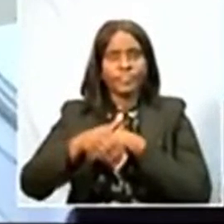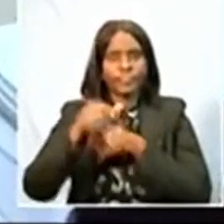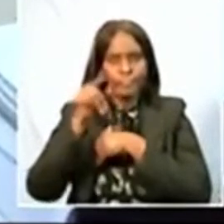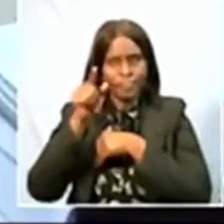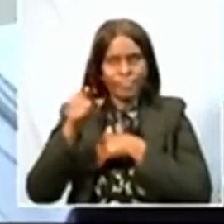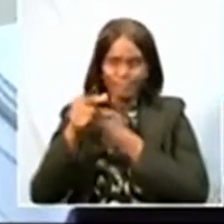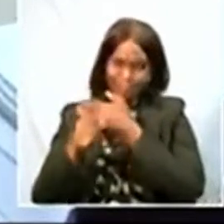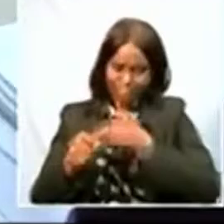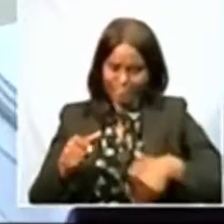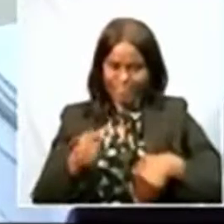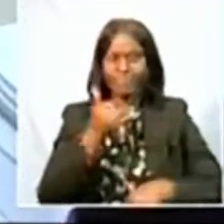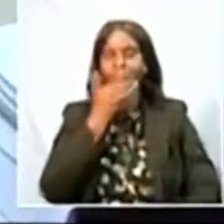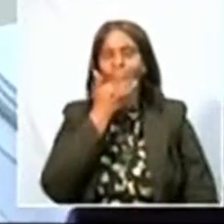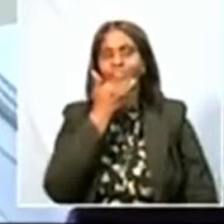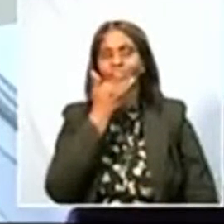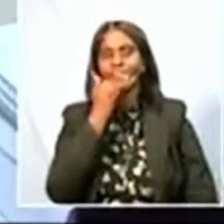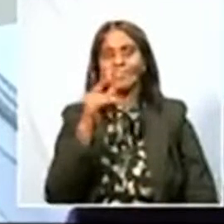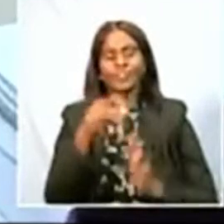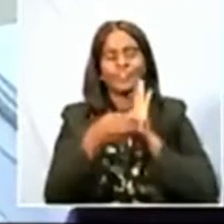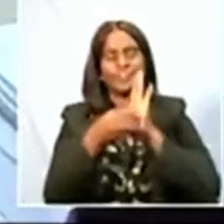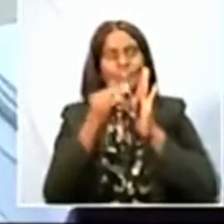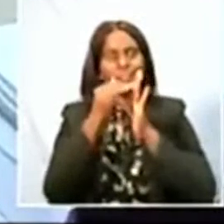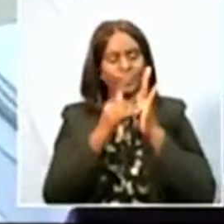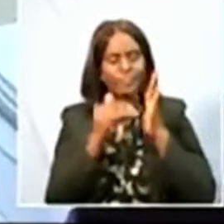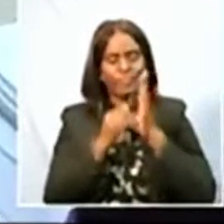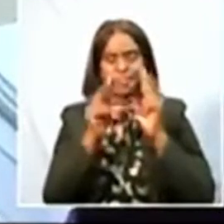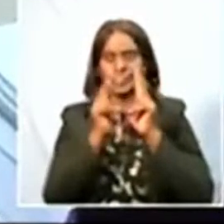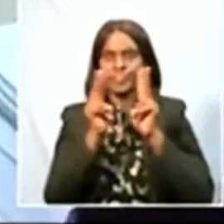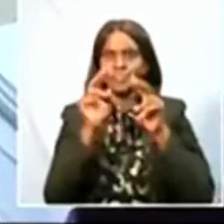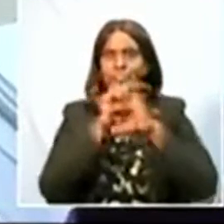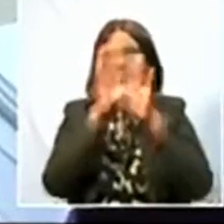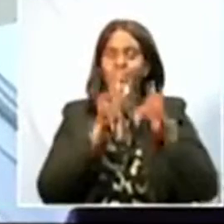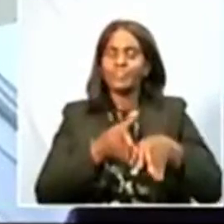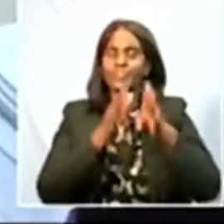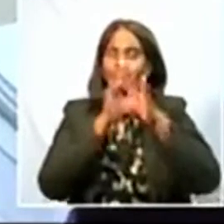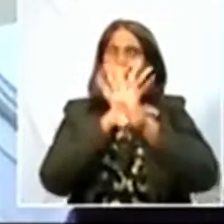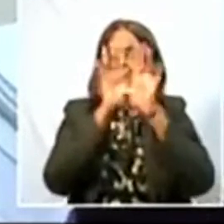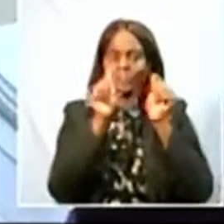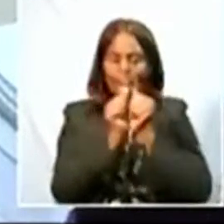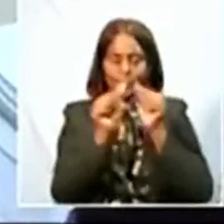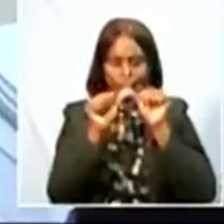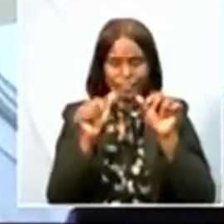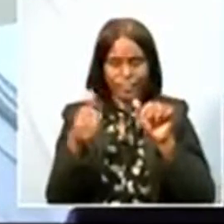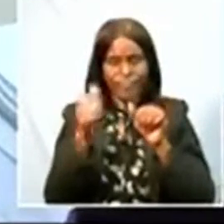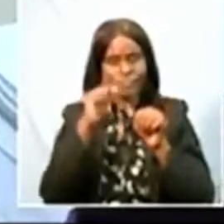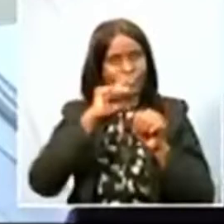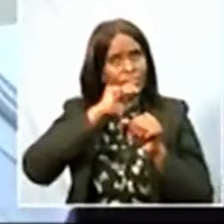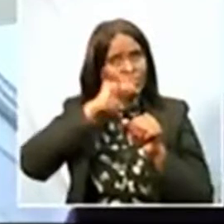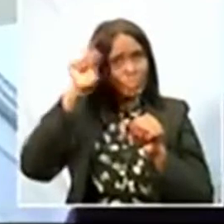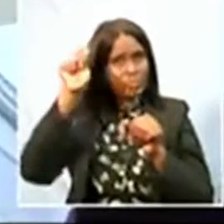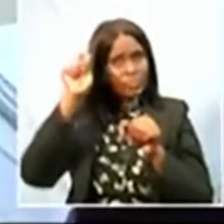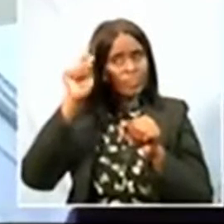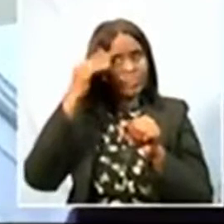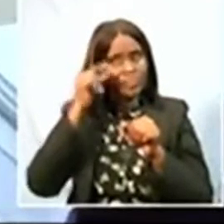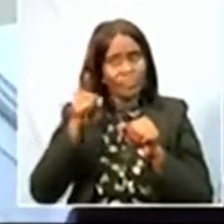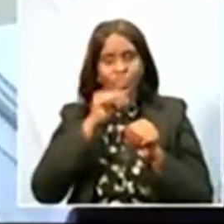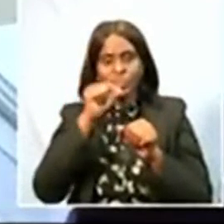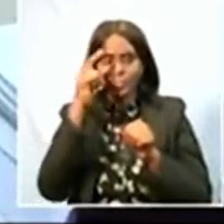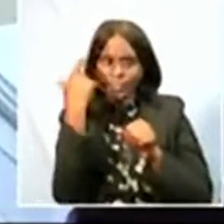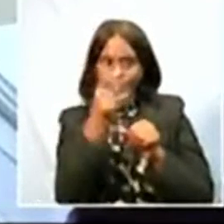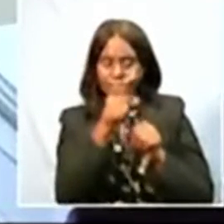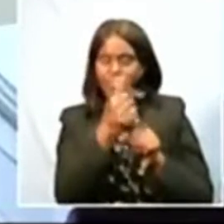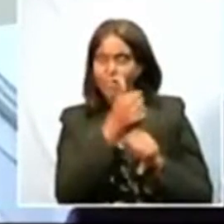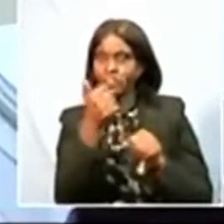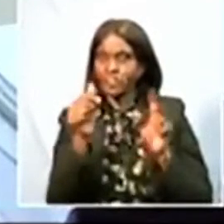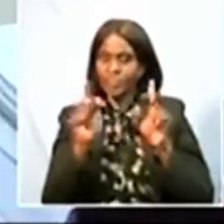is serious omission. The guidelines are very straight. And auditors raised a flag. Why didn't you charge the